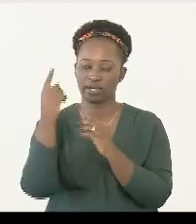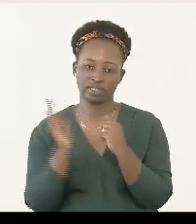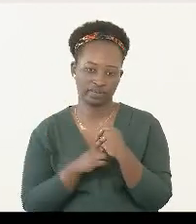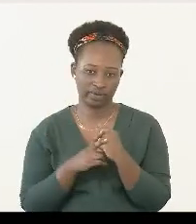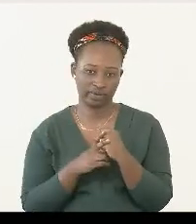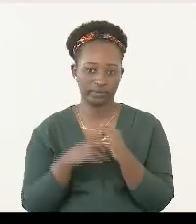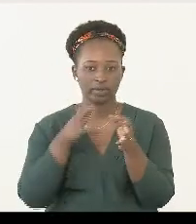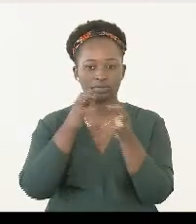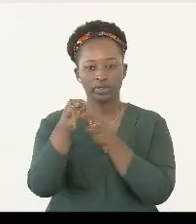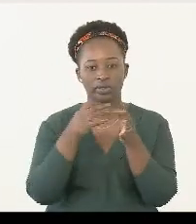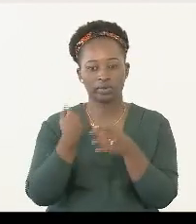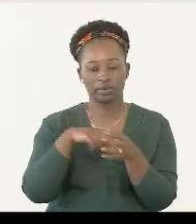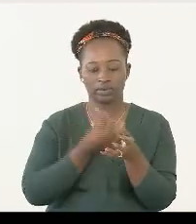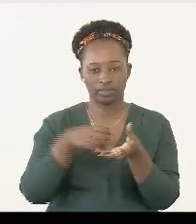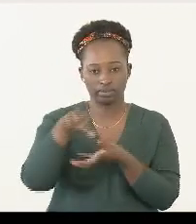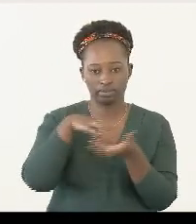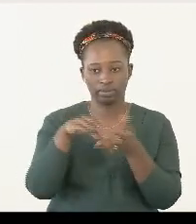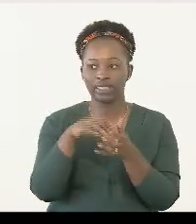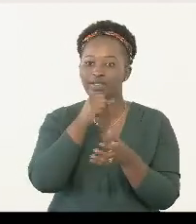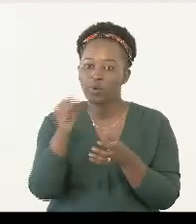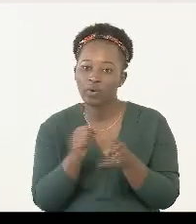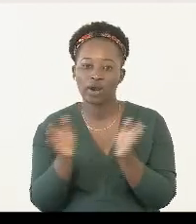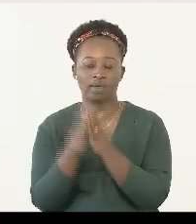mix of the old and the new one.